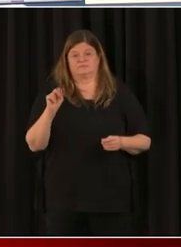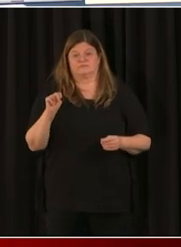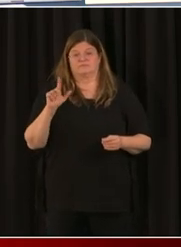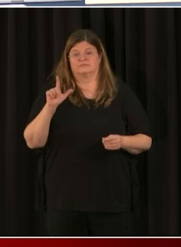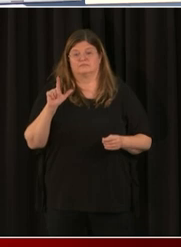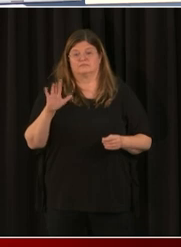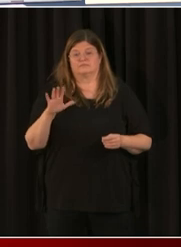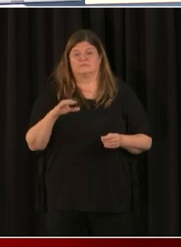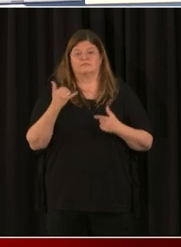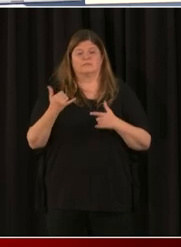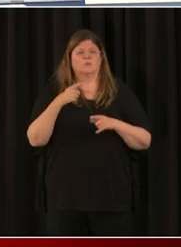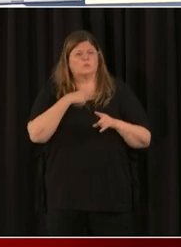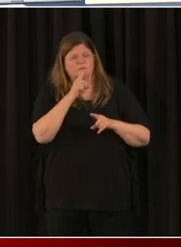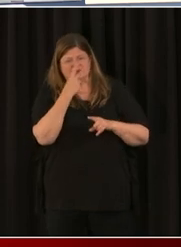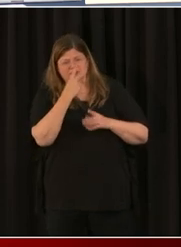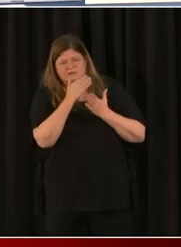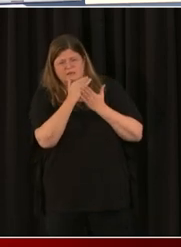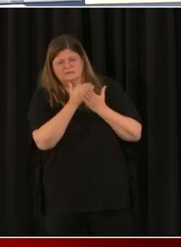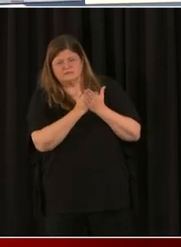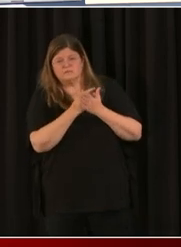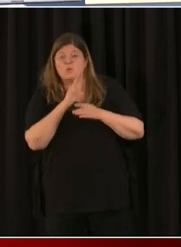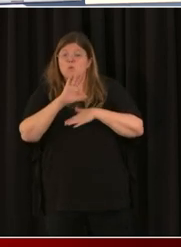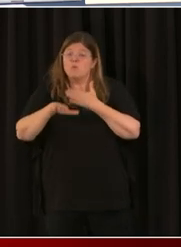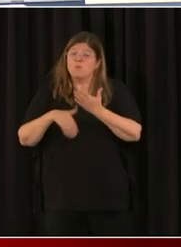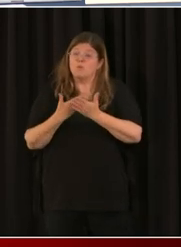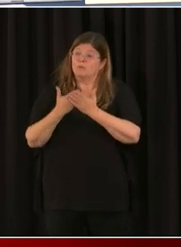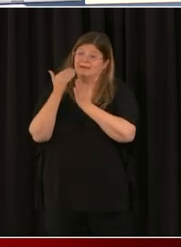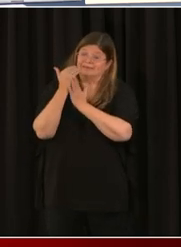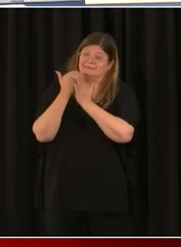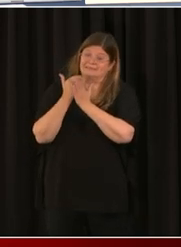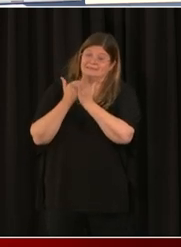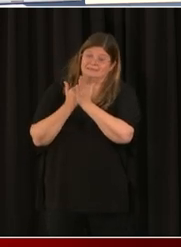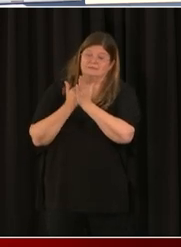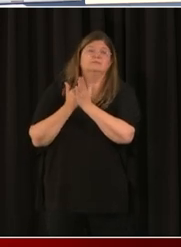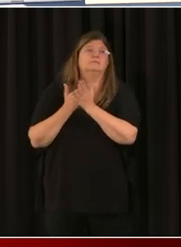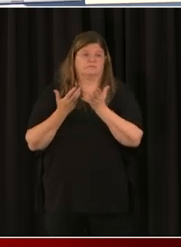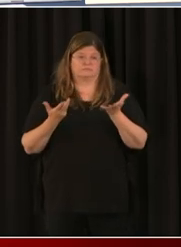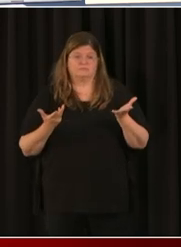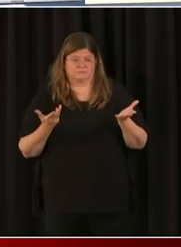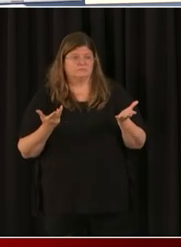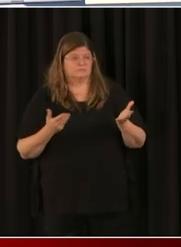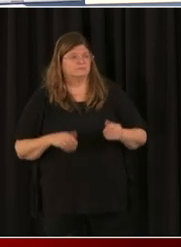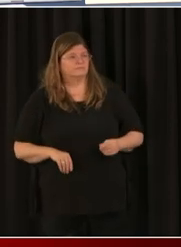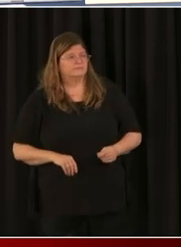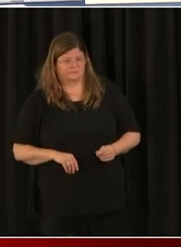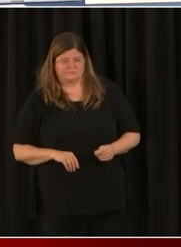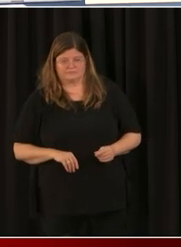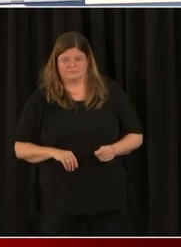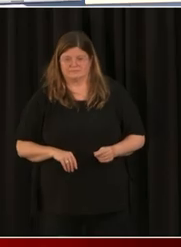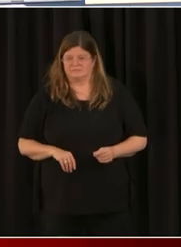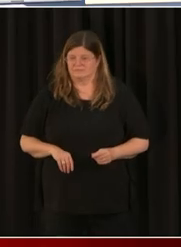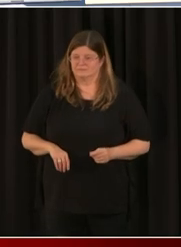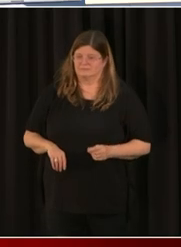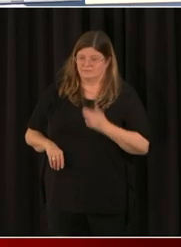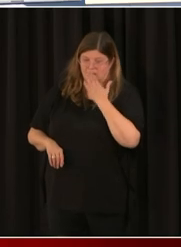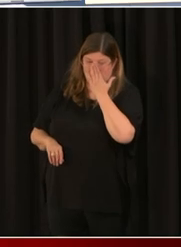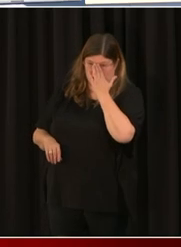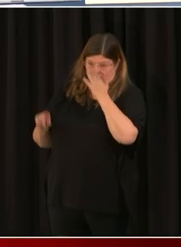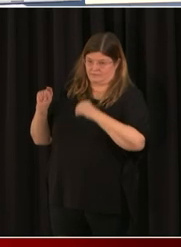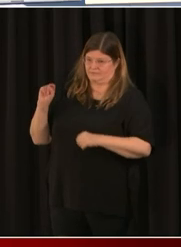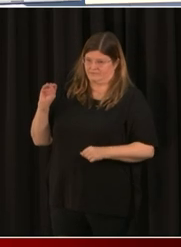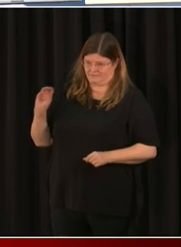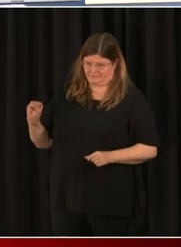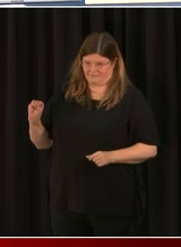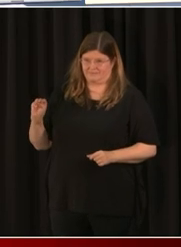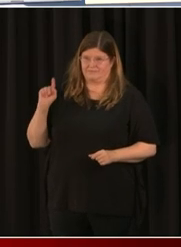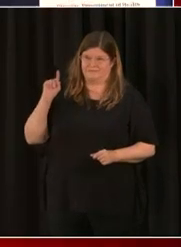find the February 1st? It's list? all the others, All the essential others. workers. Got it, Yes. thank you. Tom? Thank